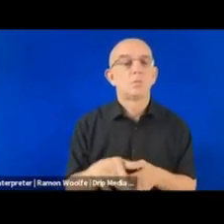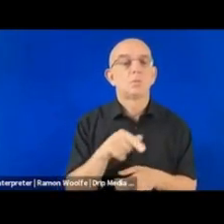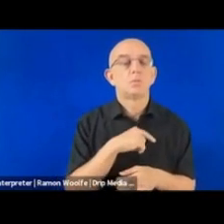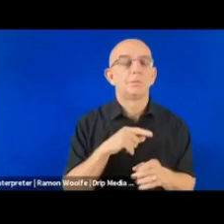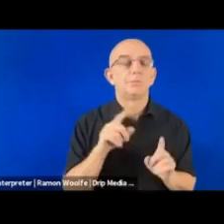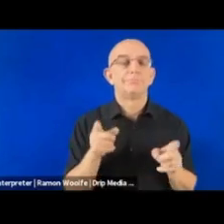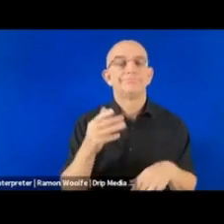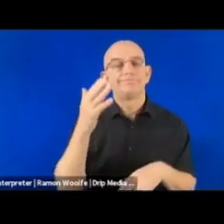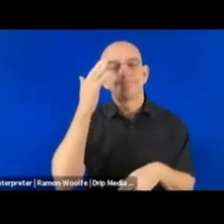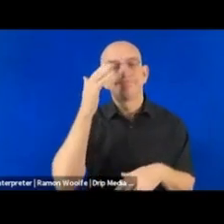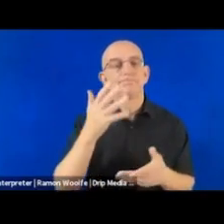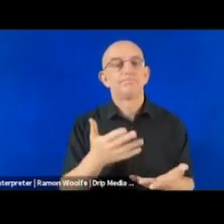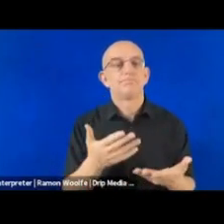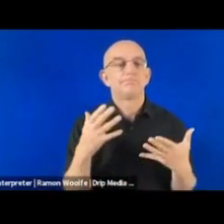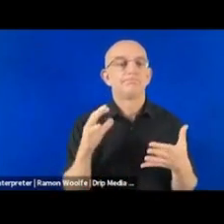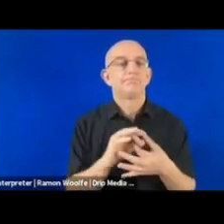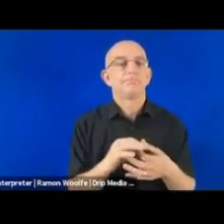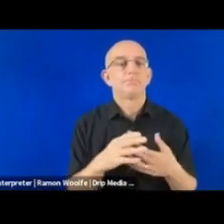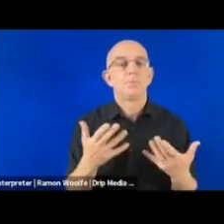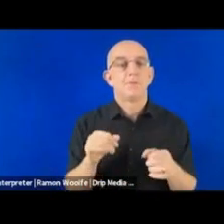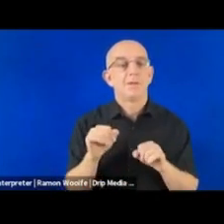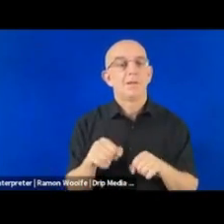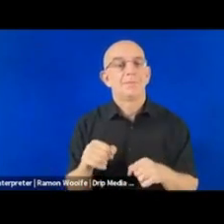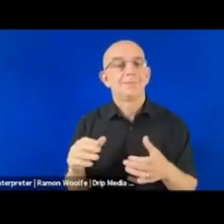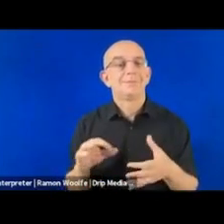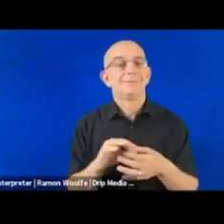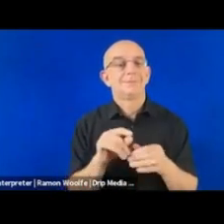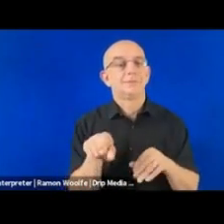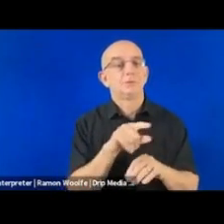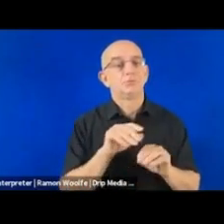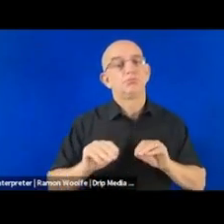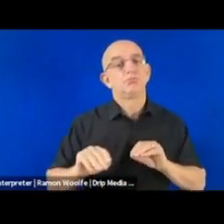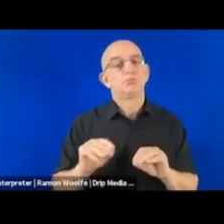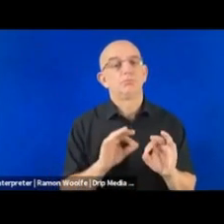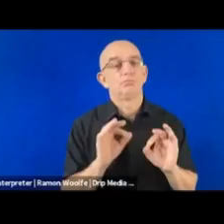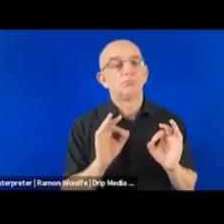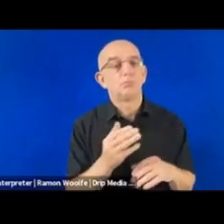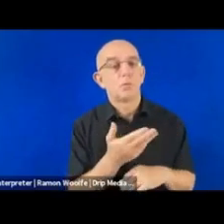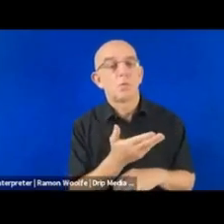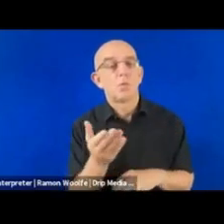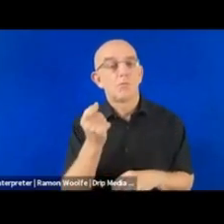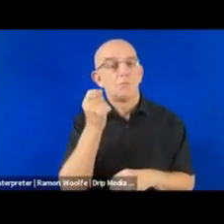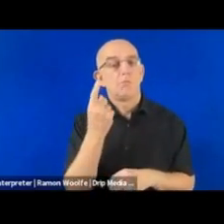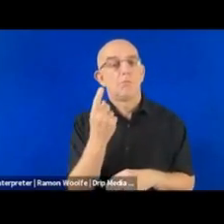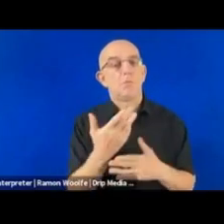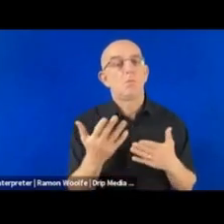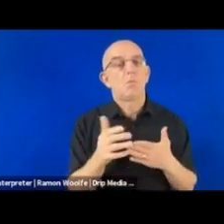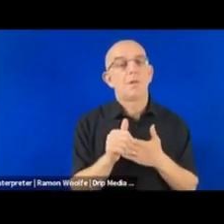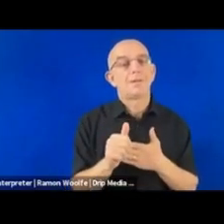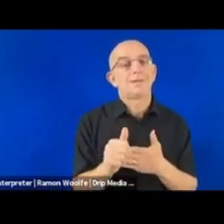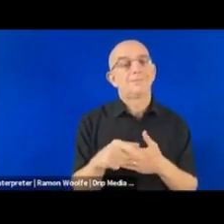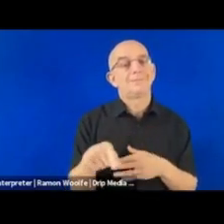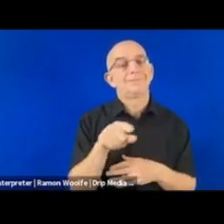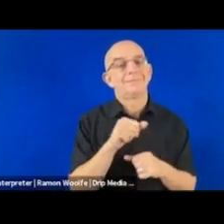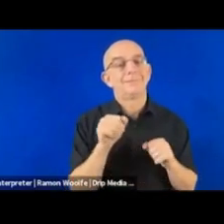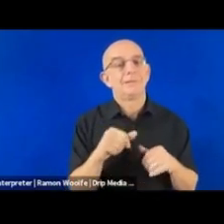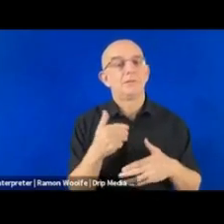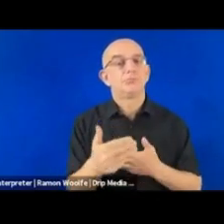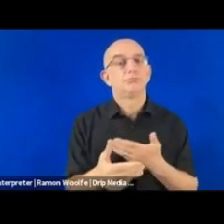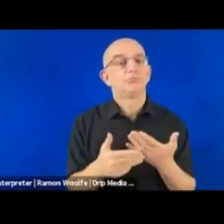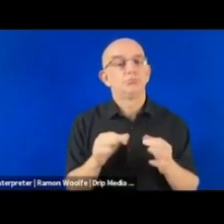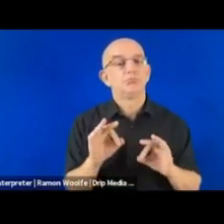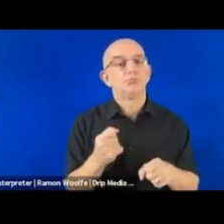this partnership and rising demand in training was an opportunity to make the initiative more